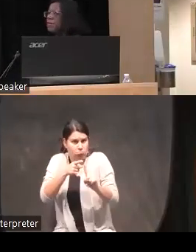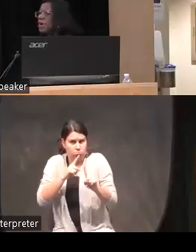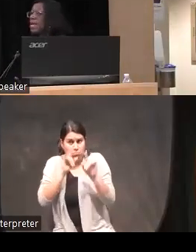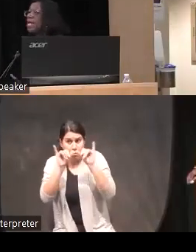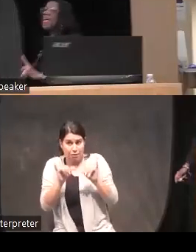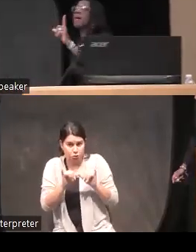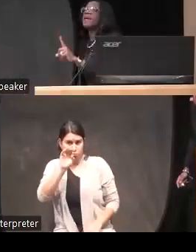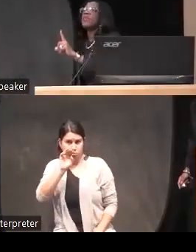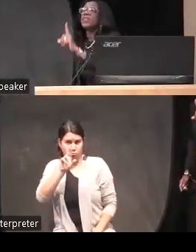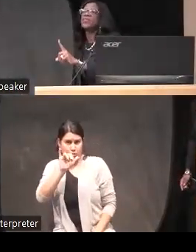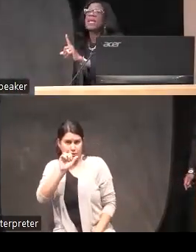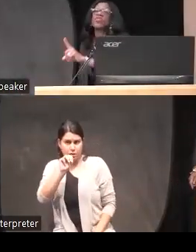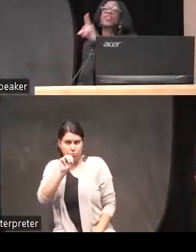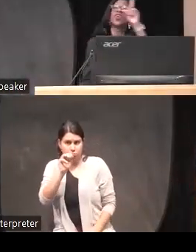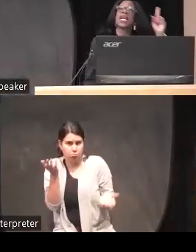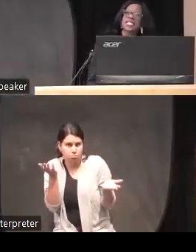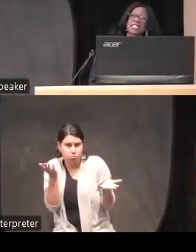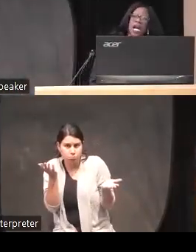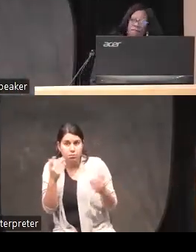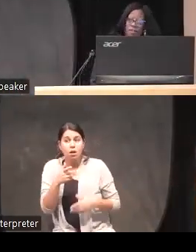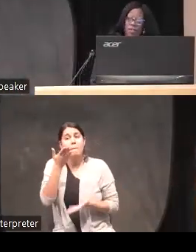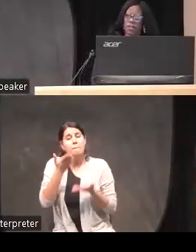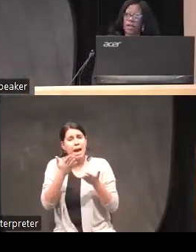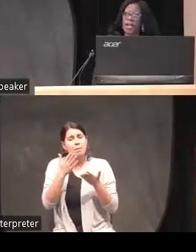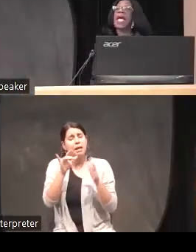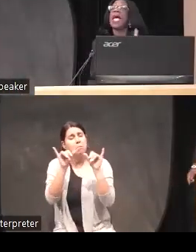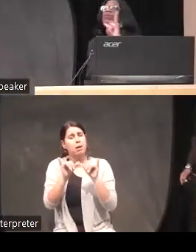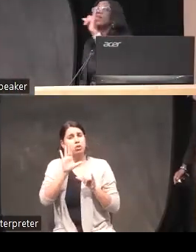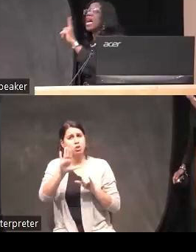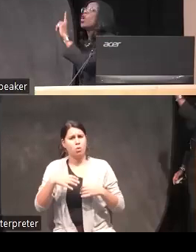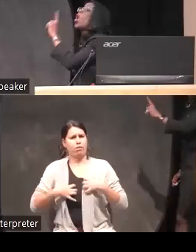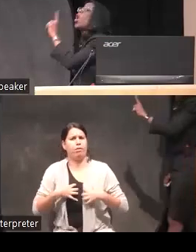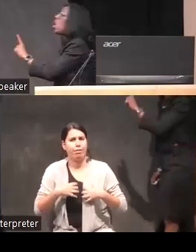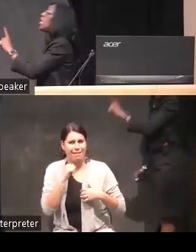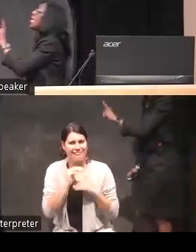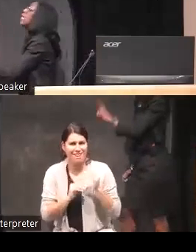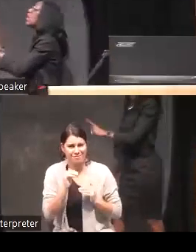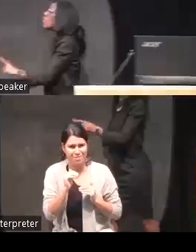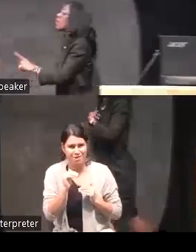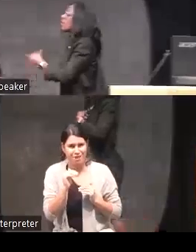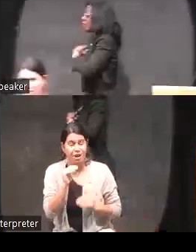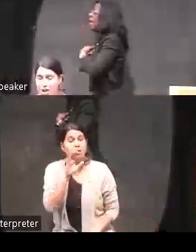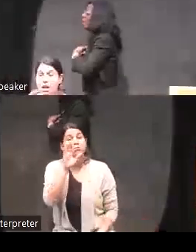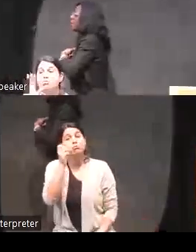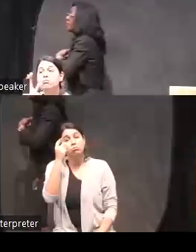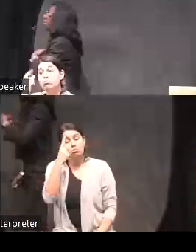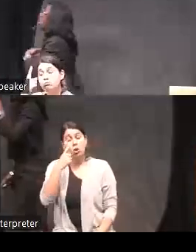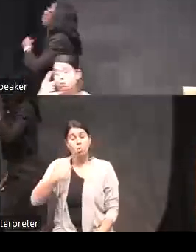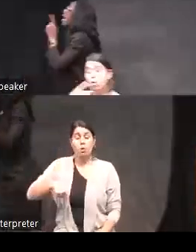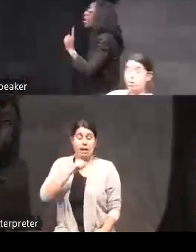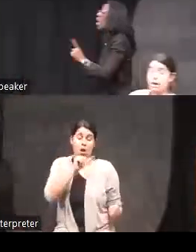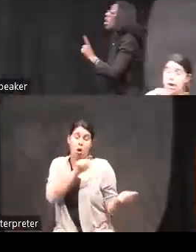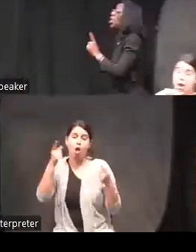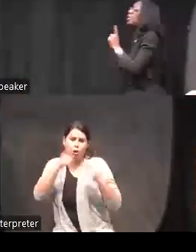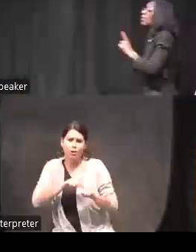racism, right? They might be measuring your discomfort, right? And we're not all in agreement, although I'm convinced, we're